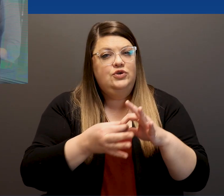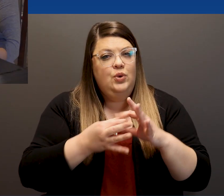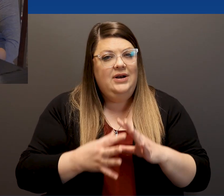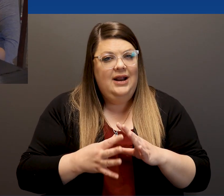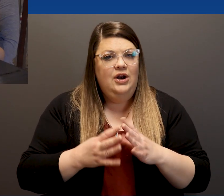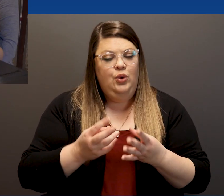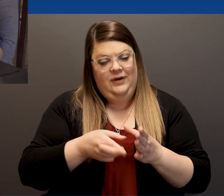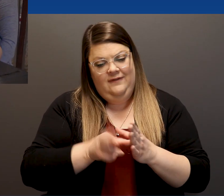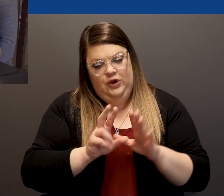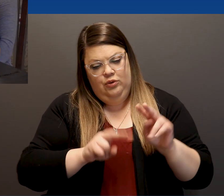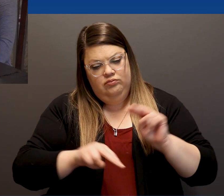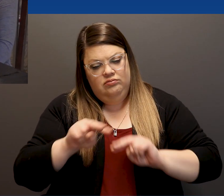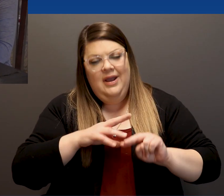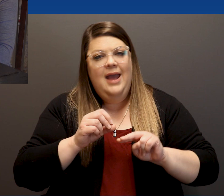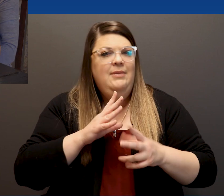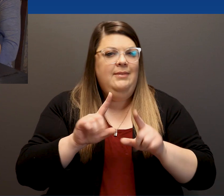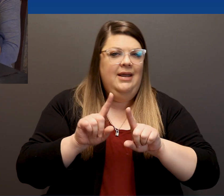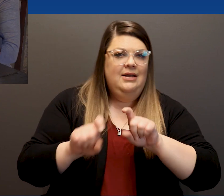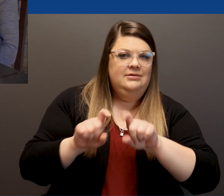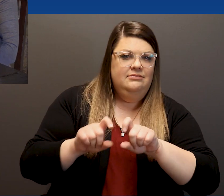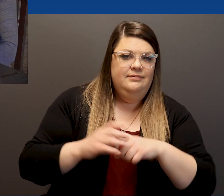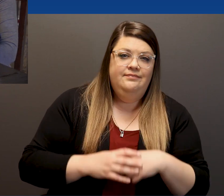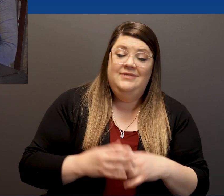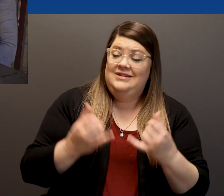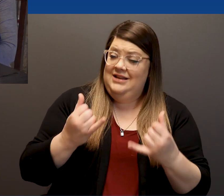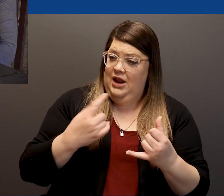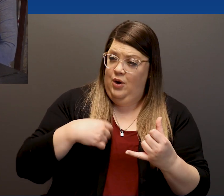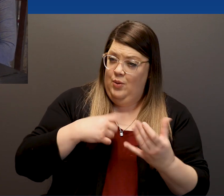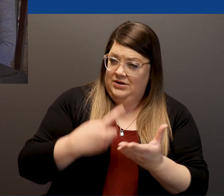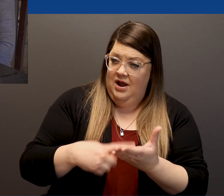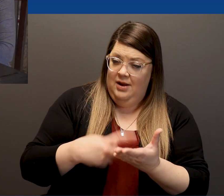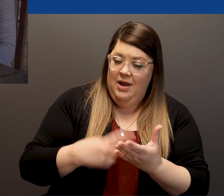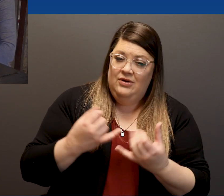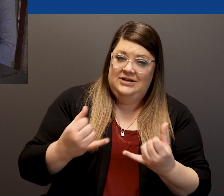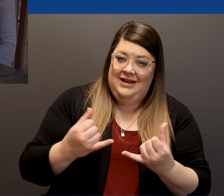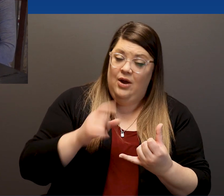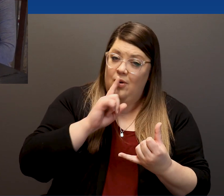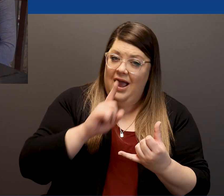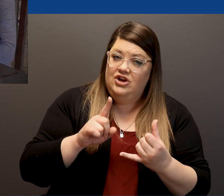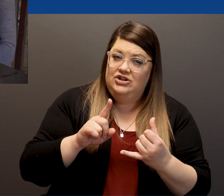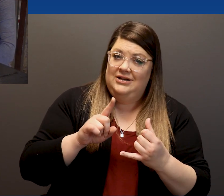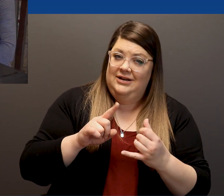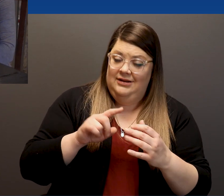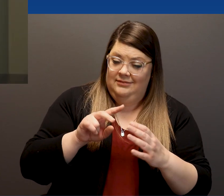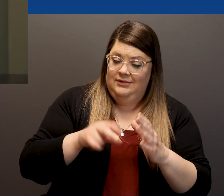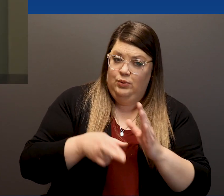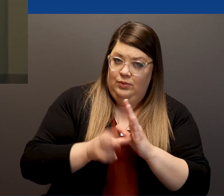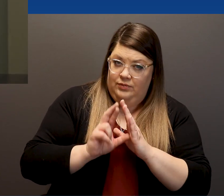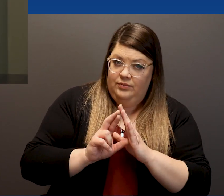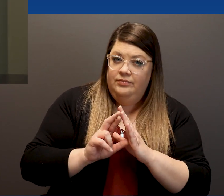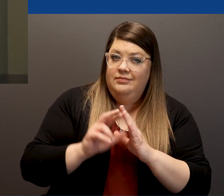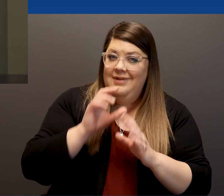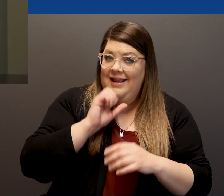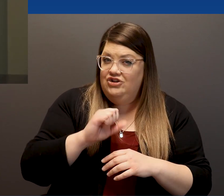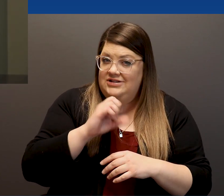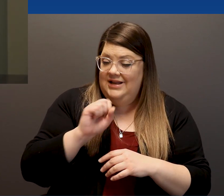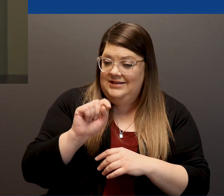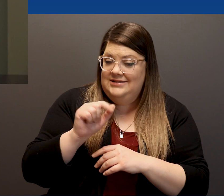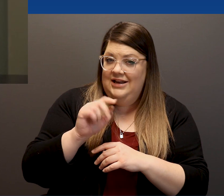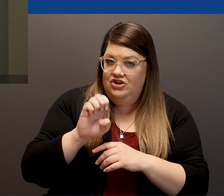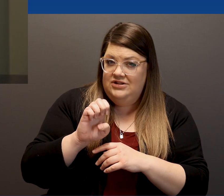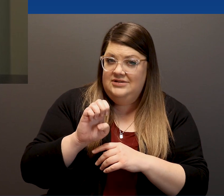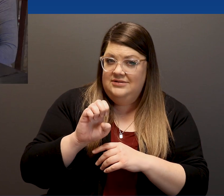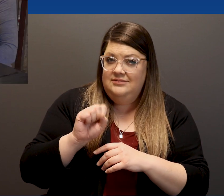some questions. So today what we're going to talk about is we're actually going to go over the Ages and Stages questionnaire that we filled